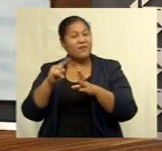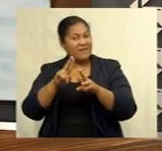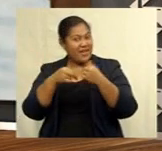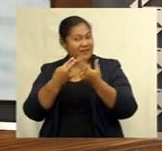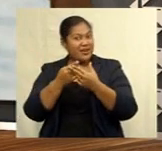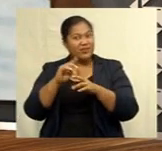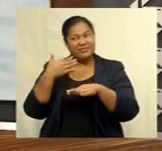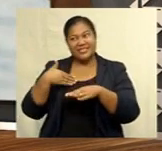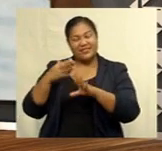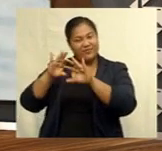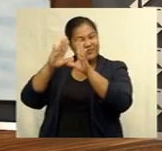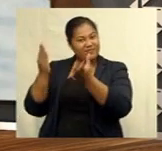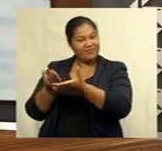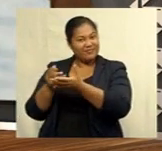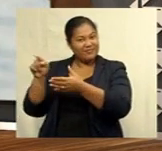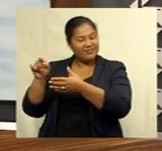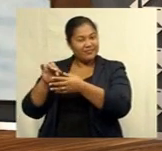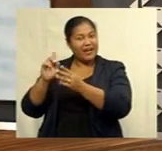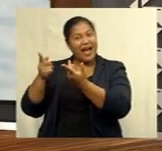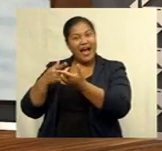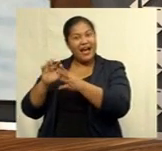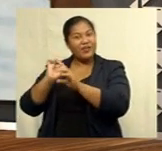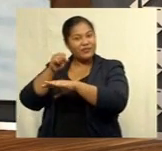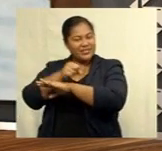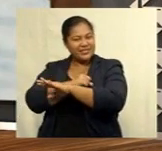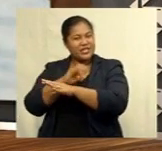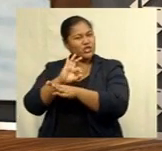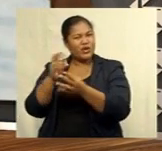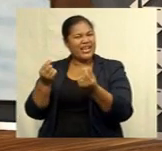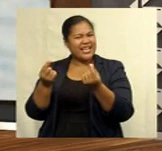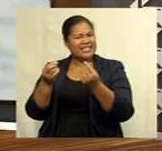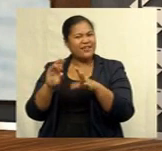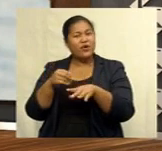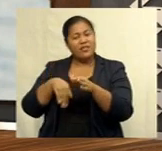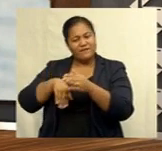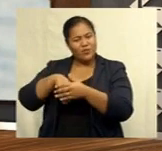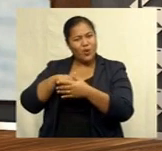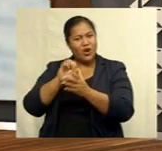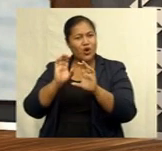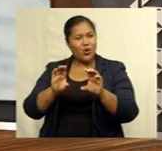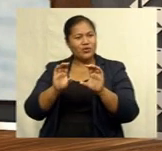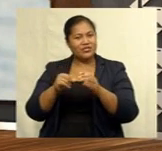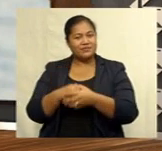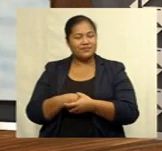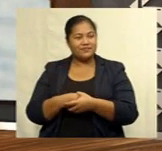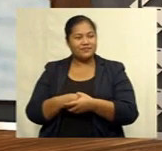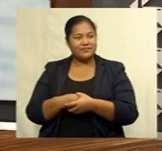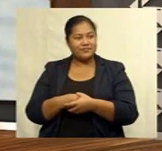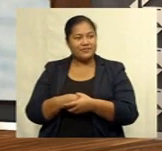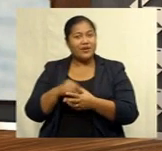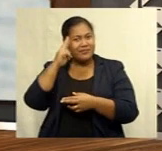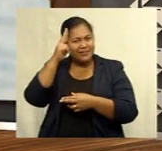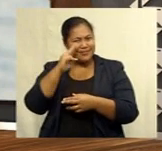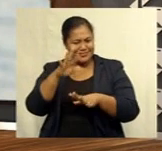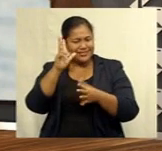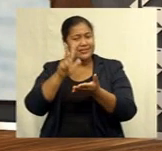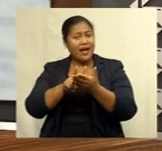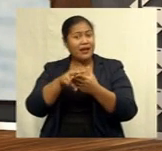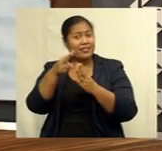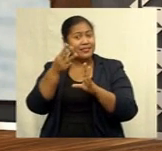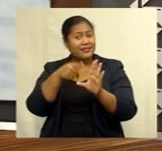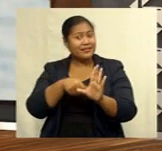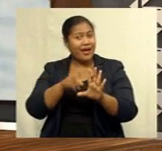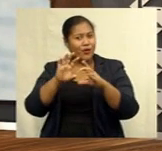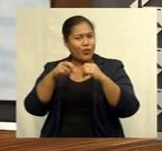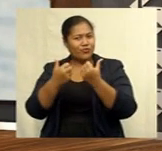than a year has not been easy for national football coach Flemming Seretslev. The Danish national signed a 3-year contract with